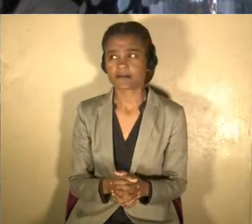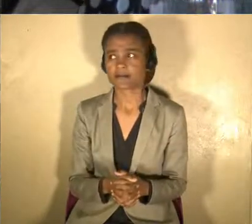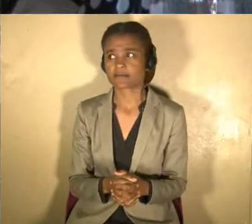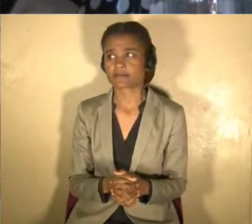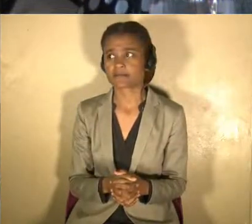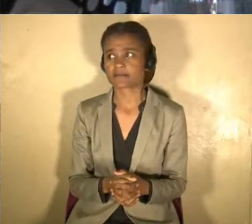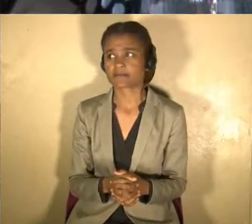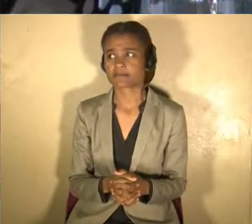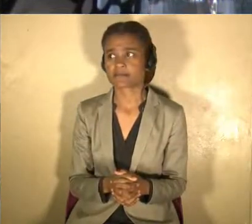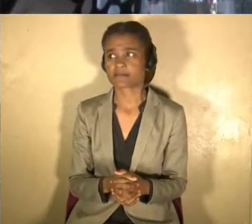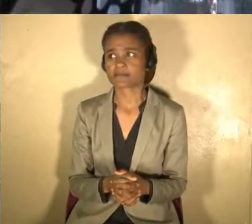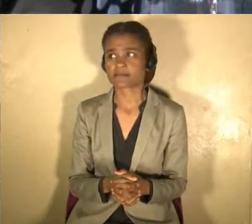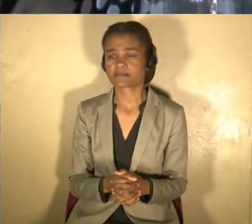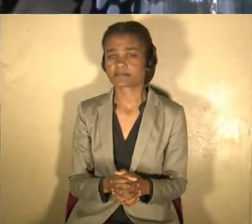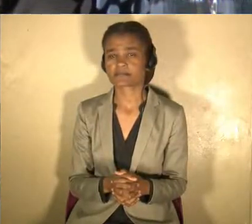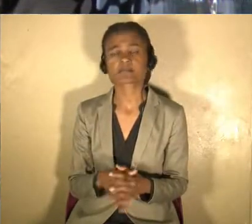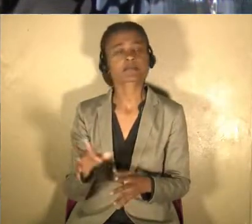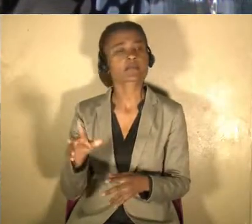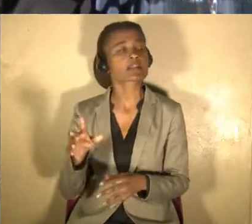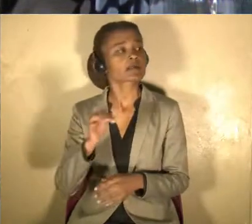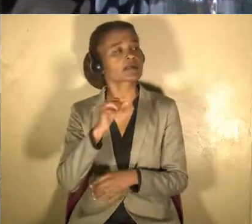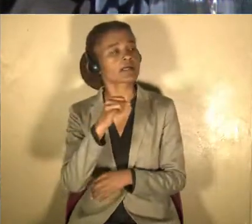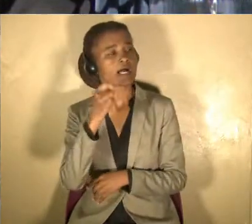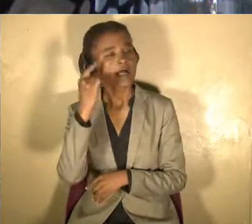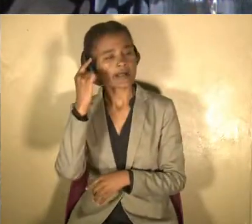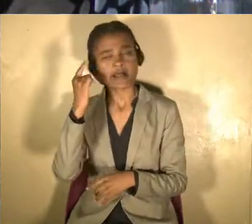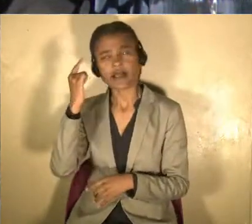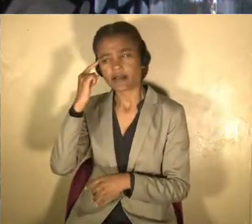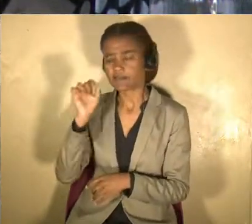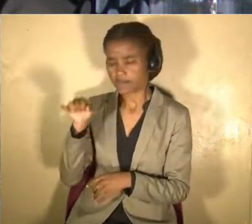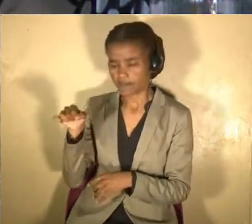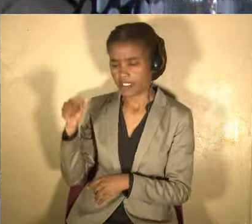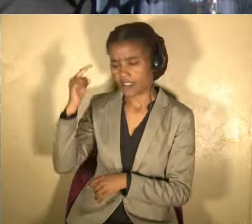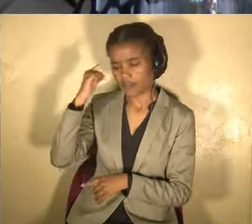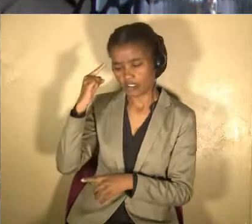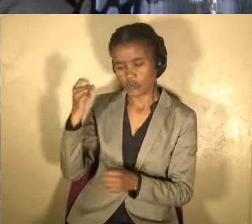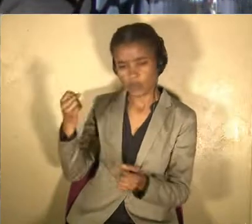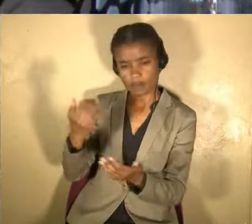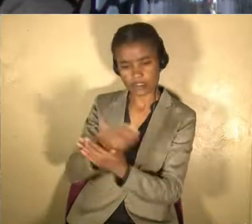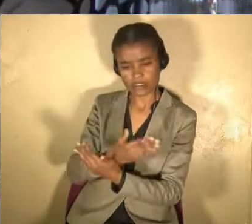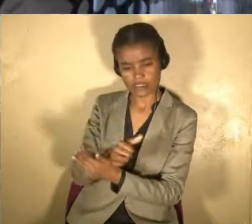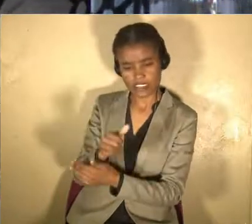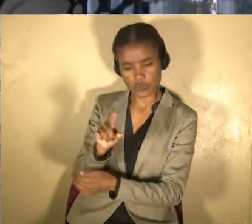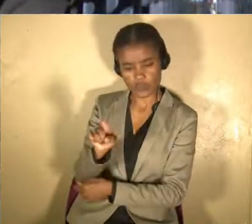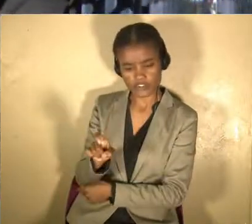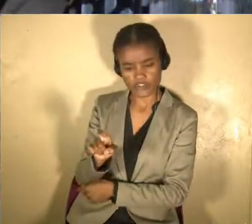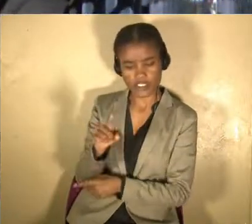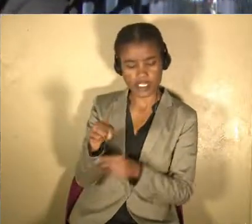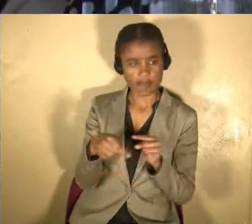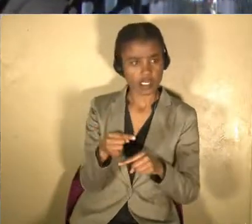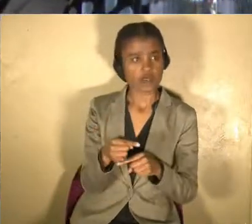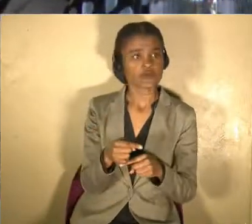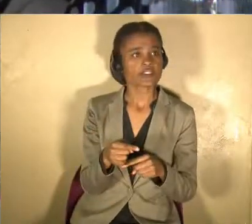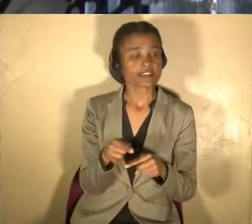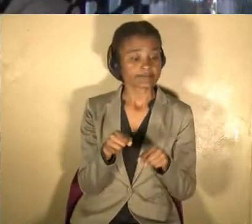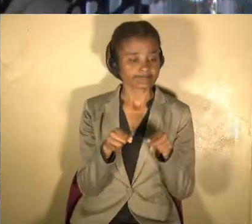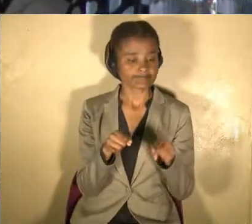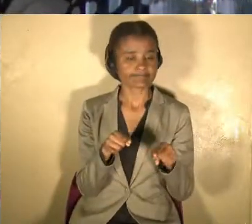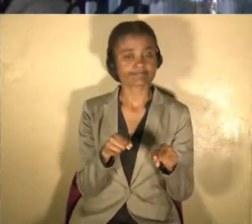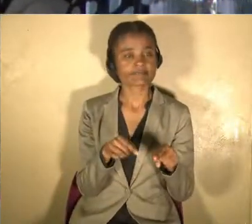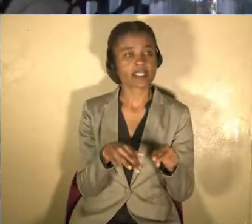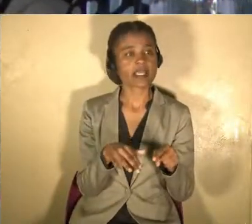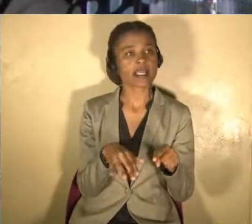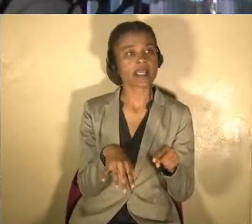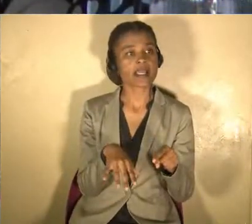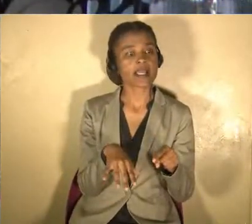Yeah, I think you also missed, there was a question around the difference between caregiver and guardian. If